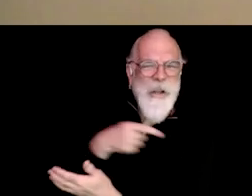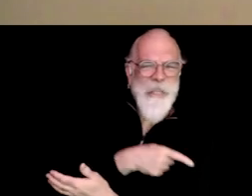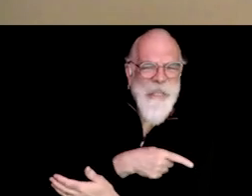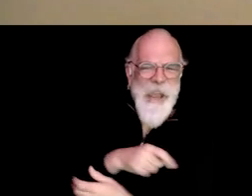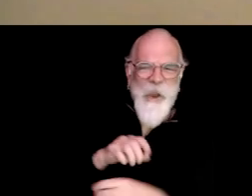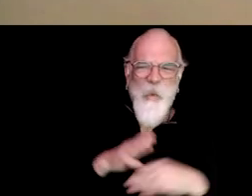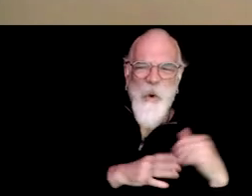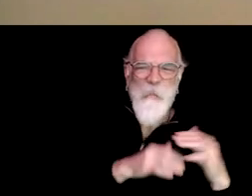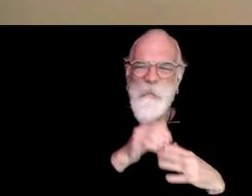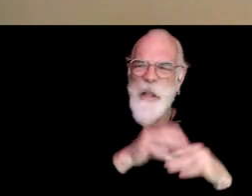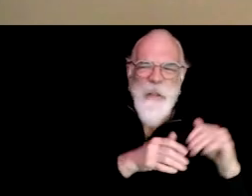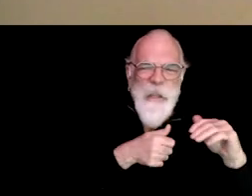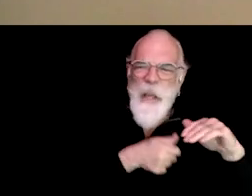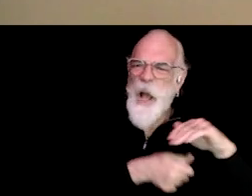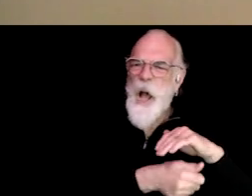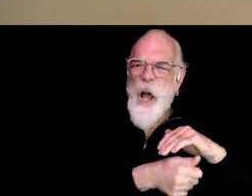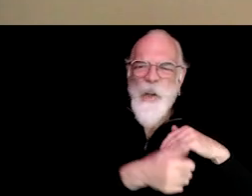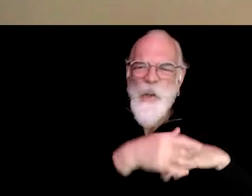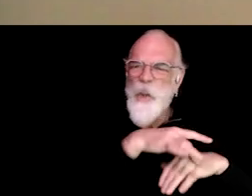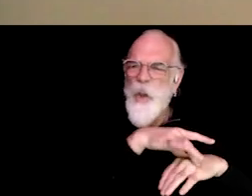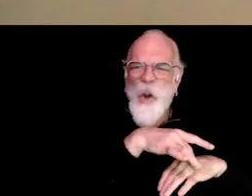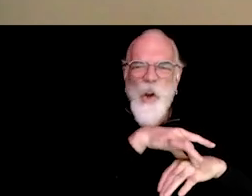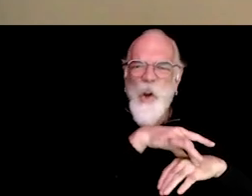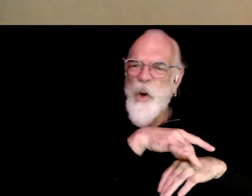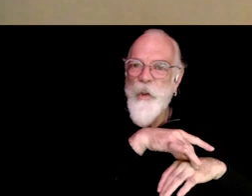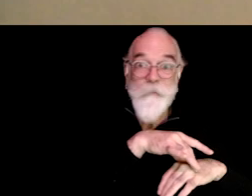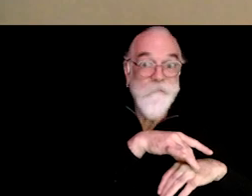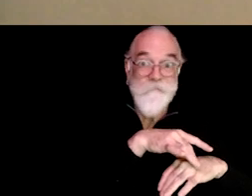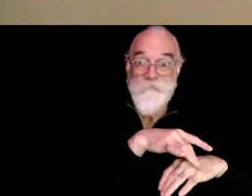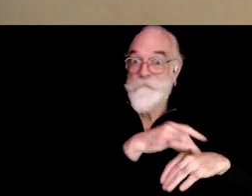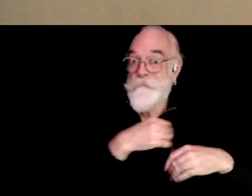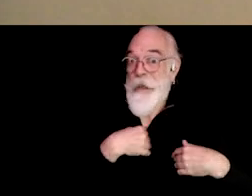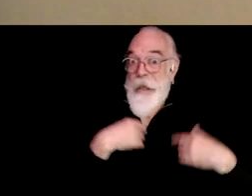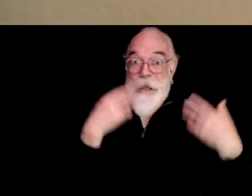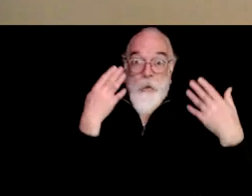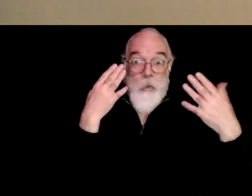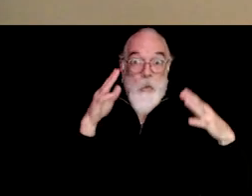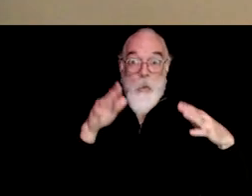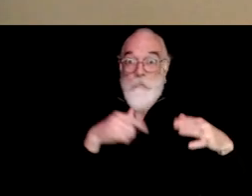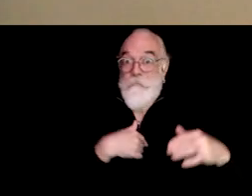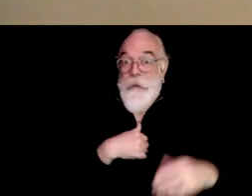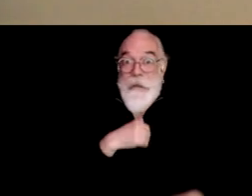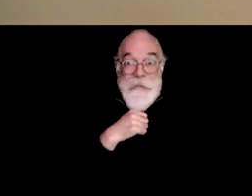structure they were building beneath the ground that we don't know, we don't see.